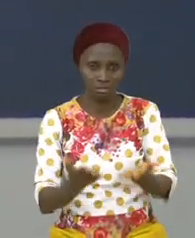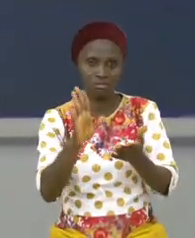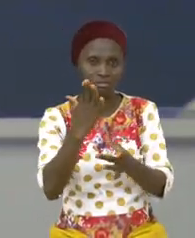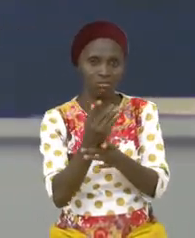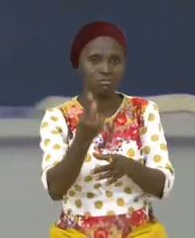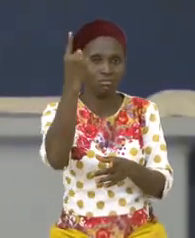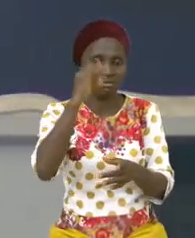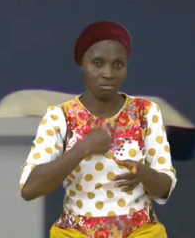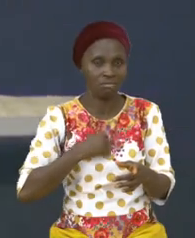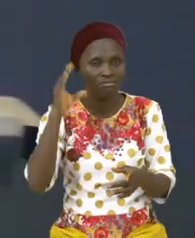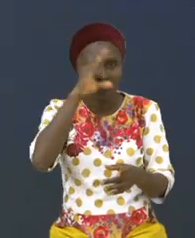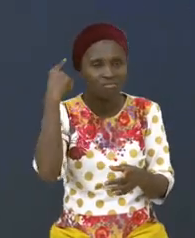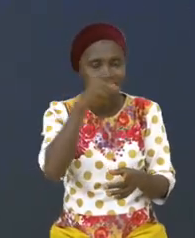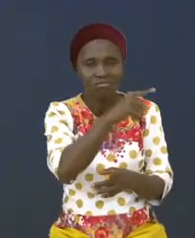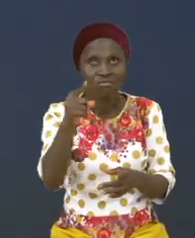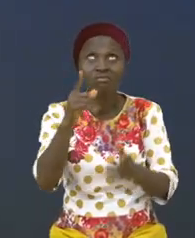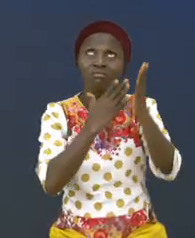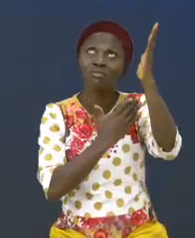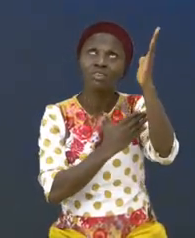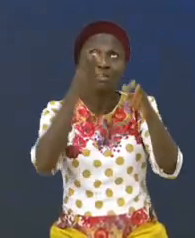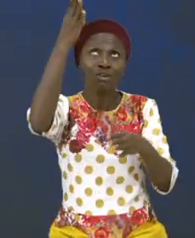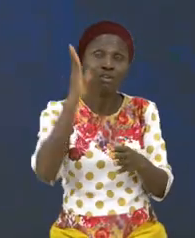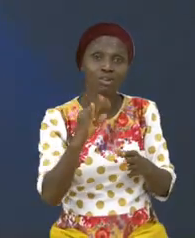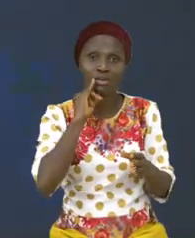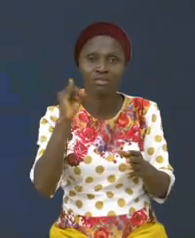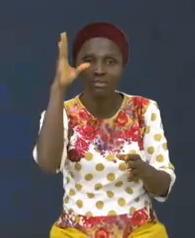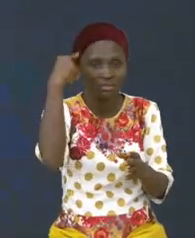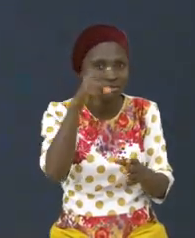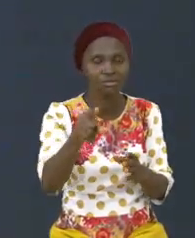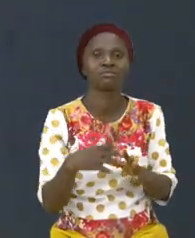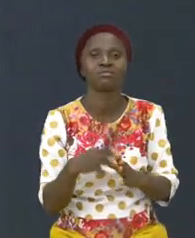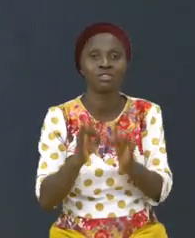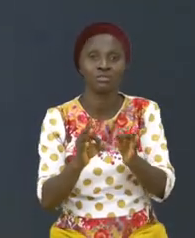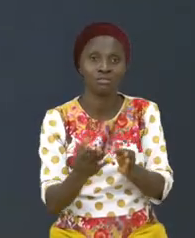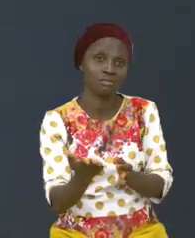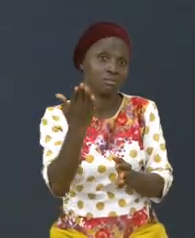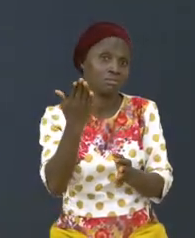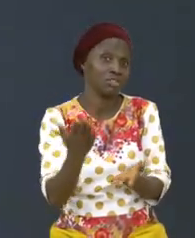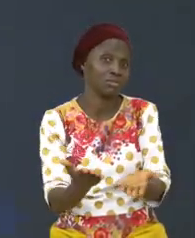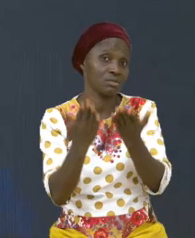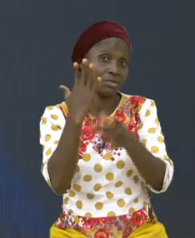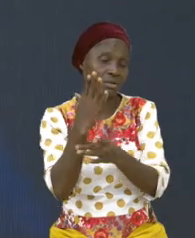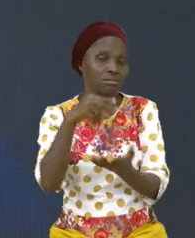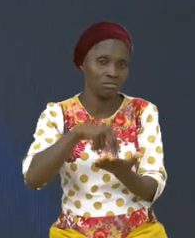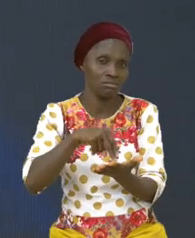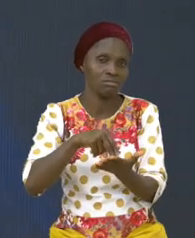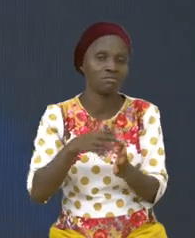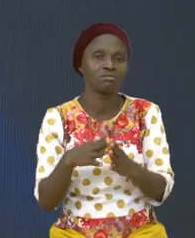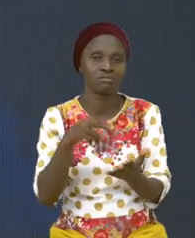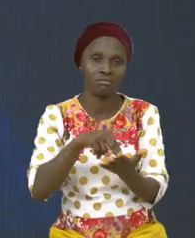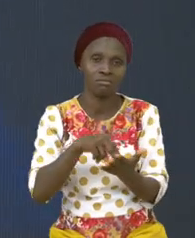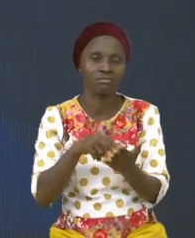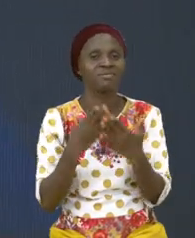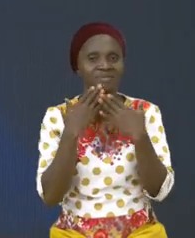is looking for you. And if you're raising up the hand, please stand up. Please stand up. Thank you. Thank you. Thank you. Thank